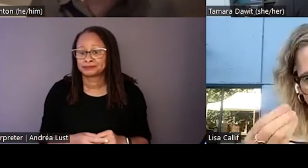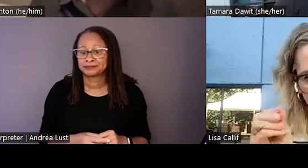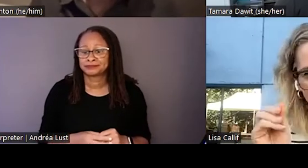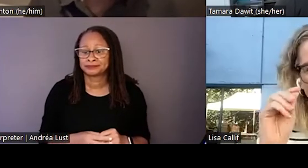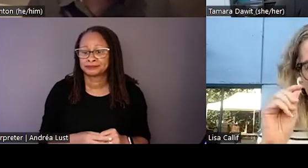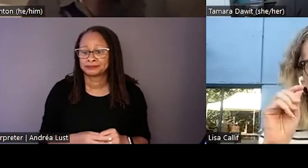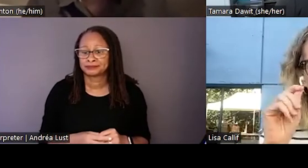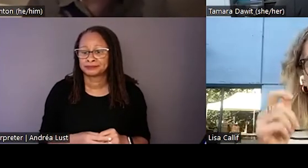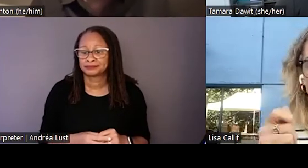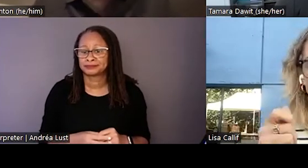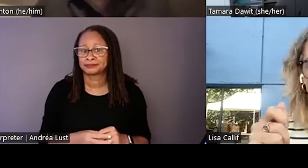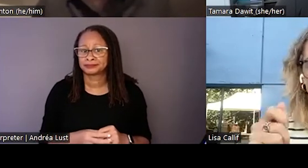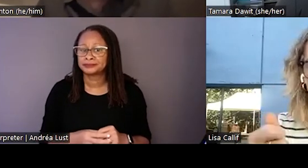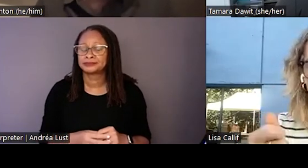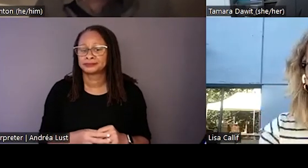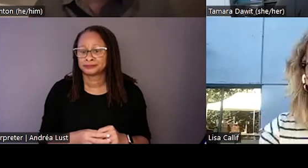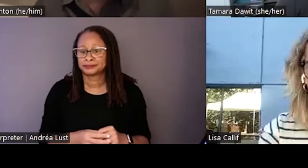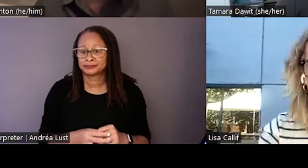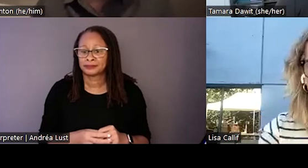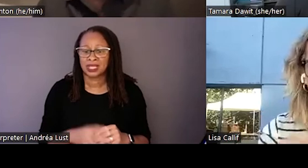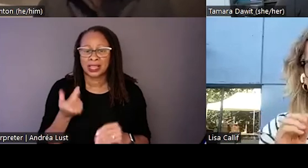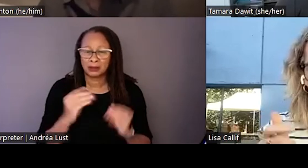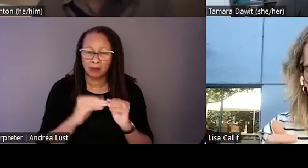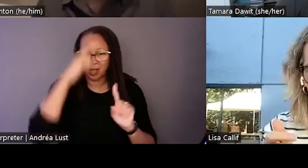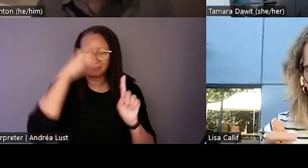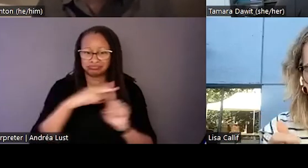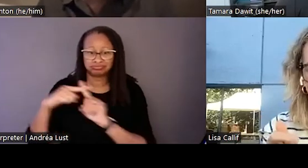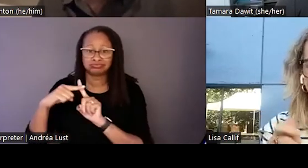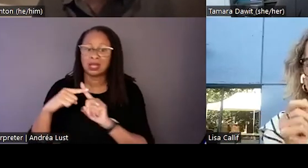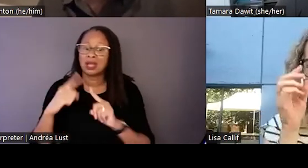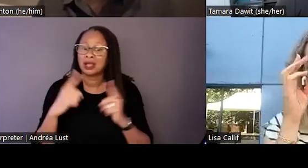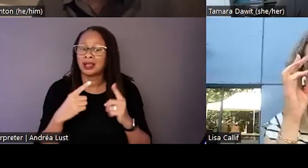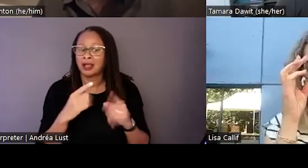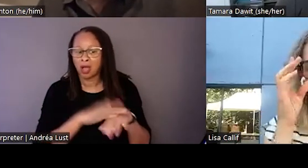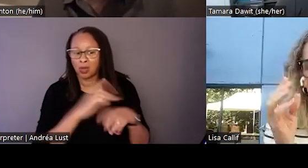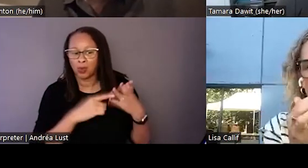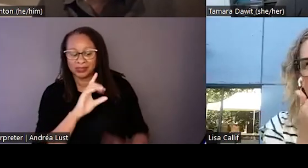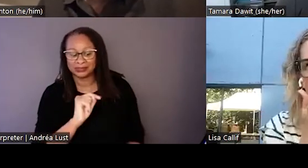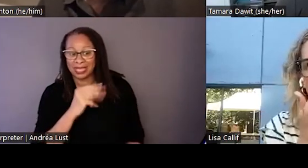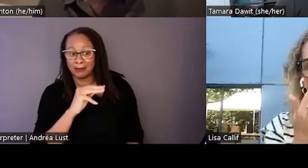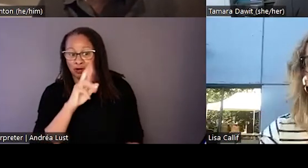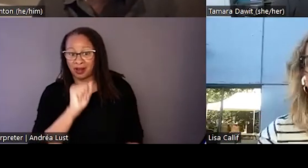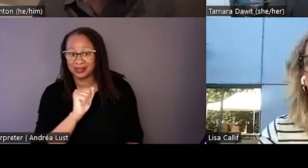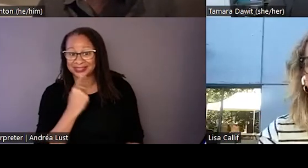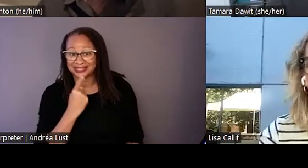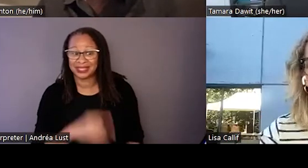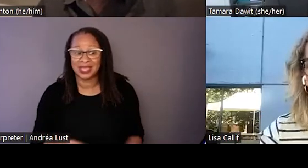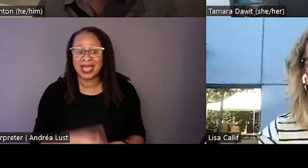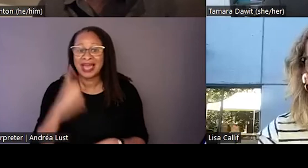bit of a more optimistic spin on what Tamara's saying is, you know, it is, I think it is a struggle for